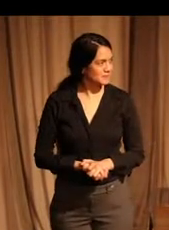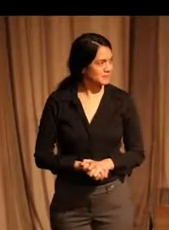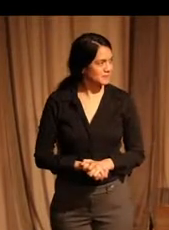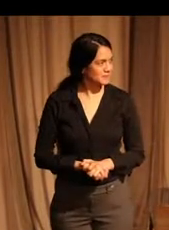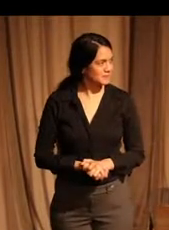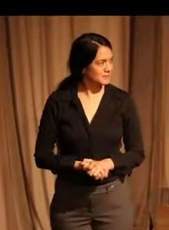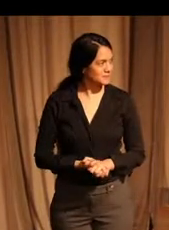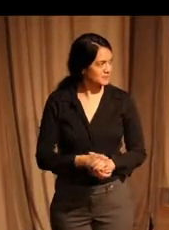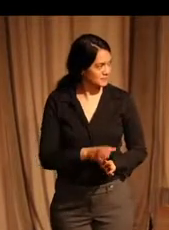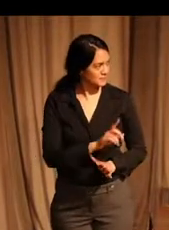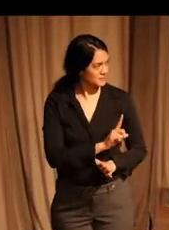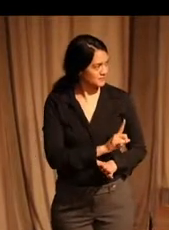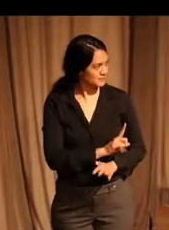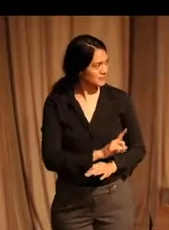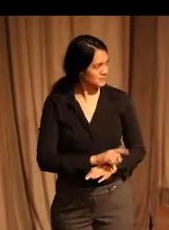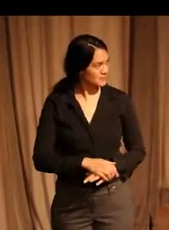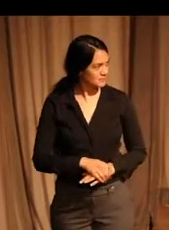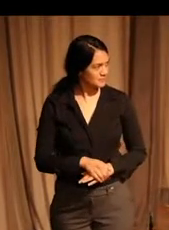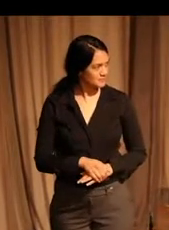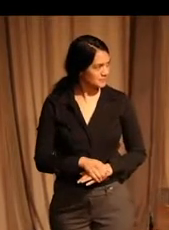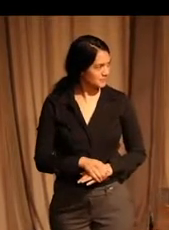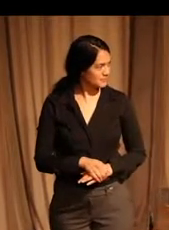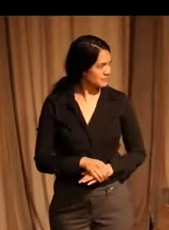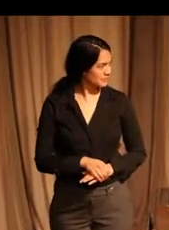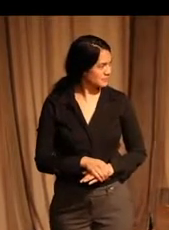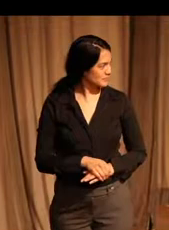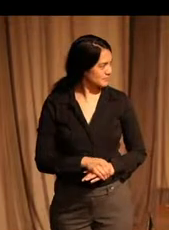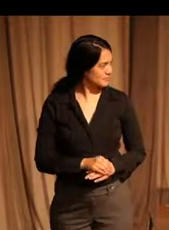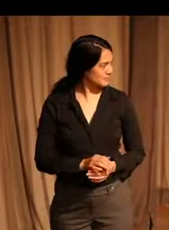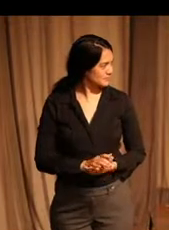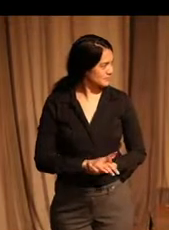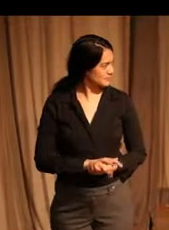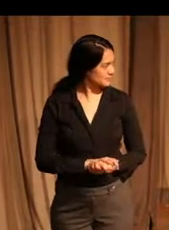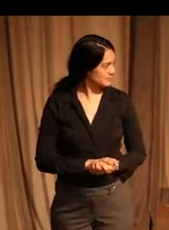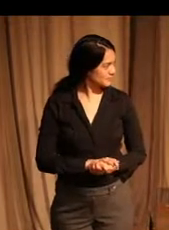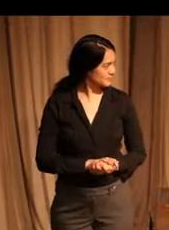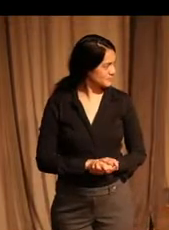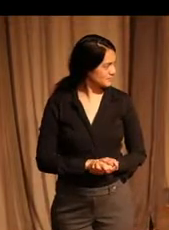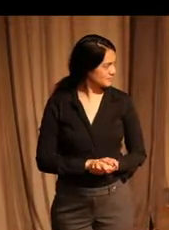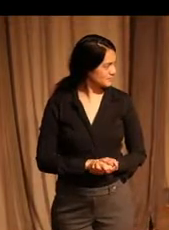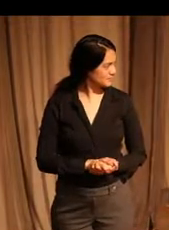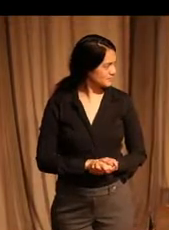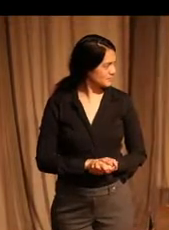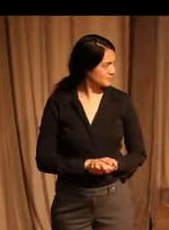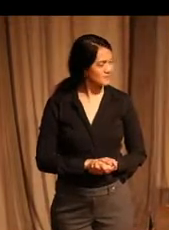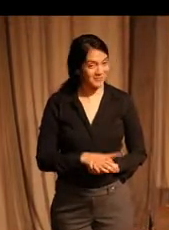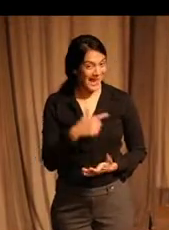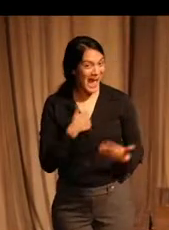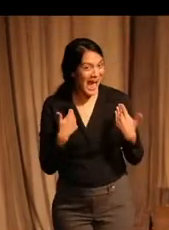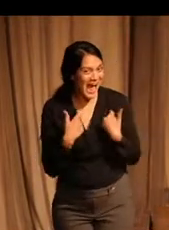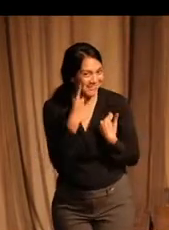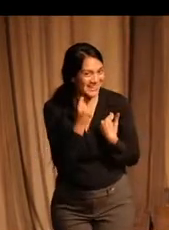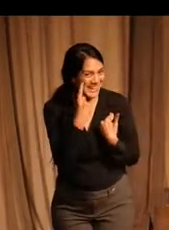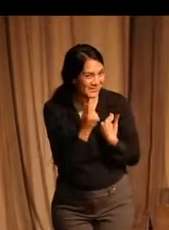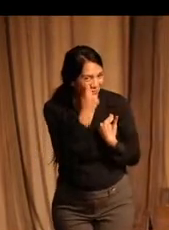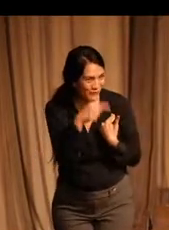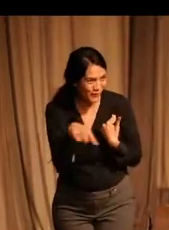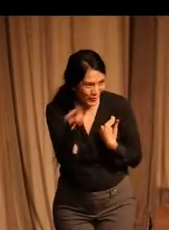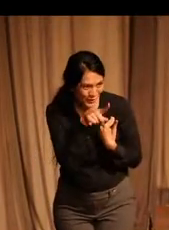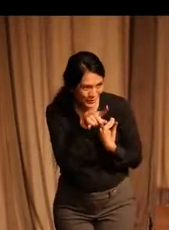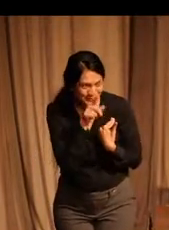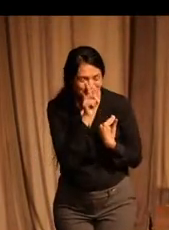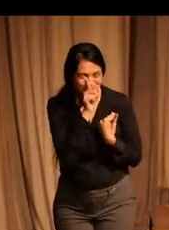No, yeah, but that would be for the end. Thank you. How are we doing on time, Jason? I have a gift for you, but it will be for the